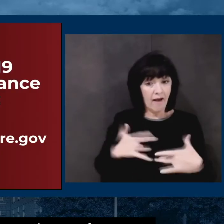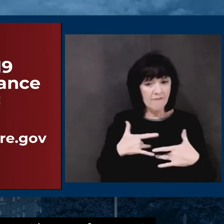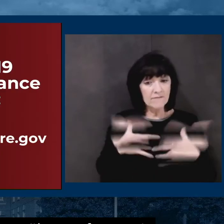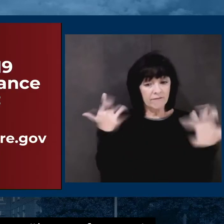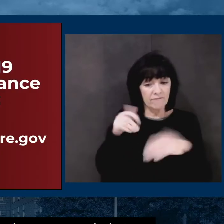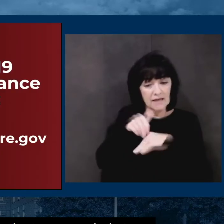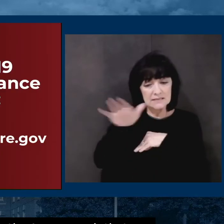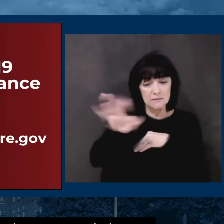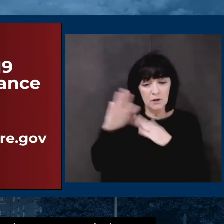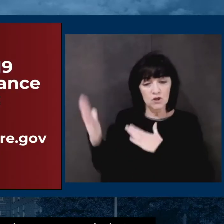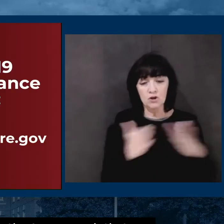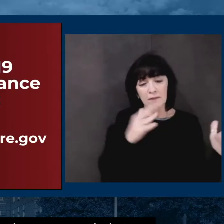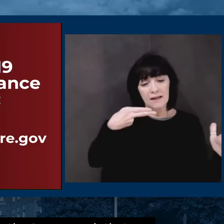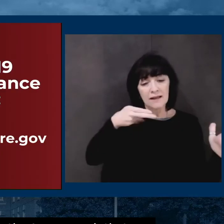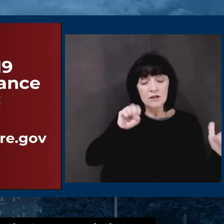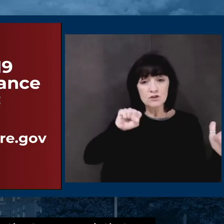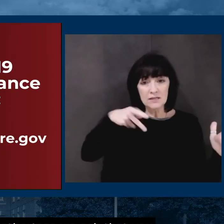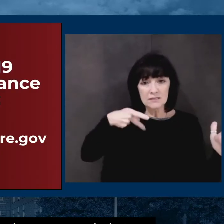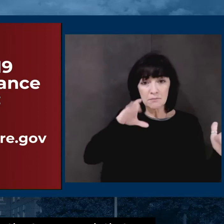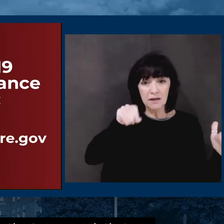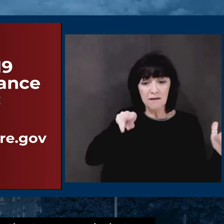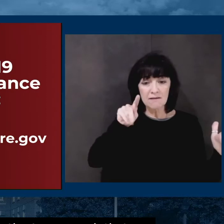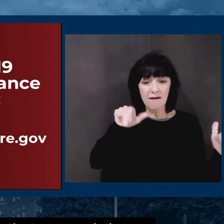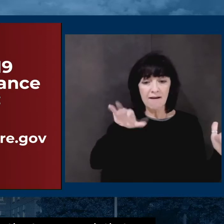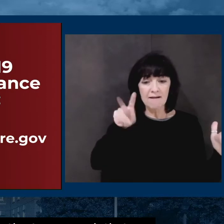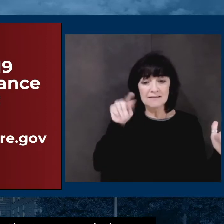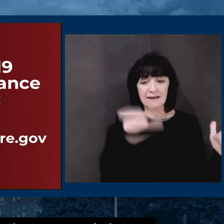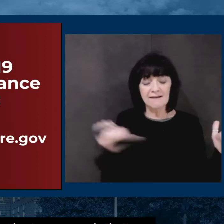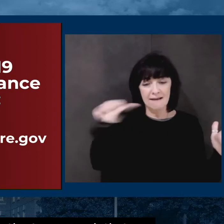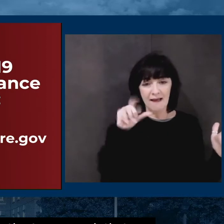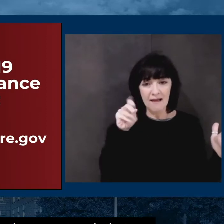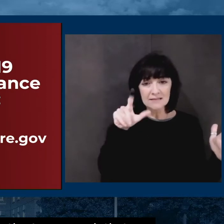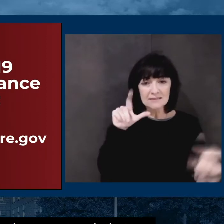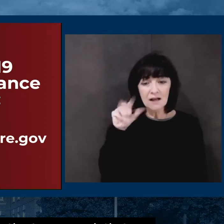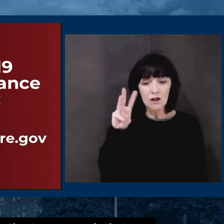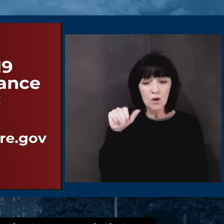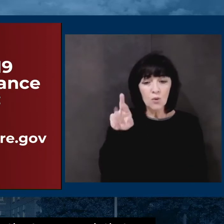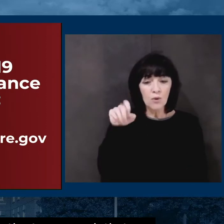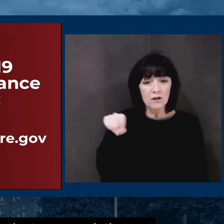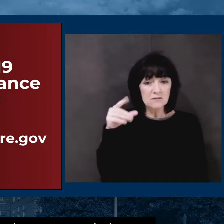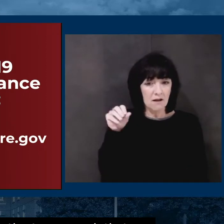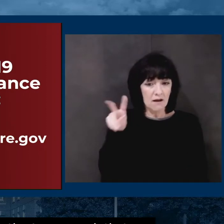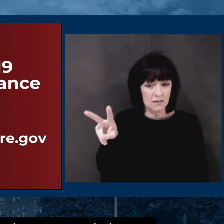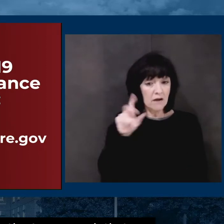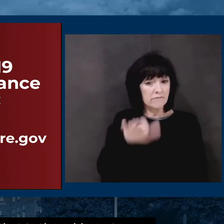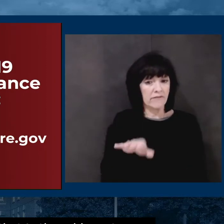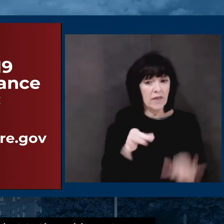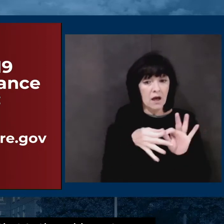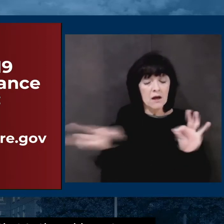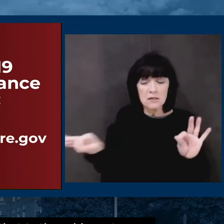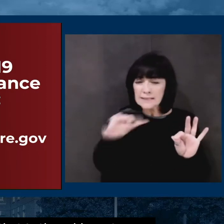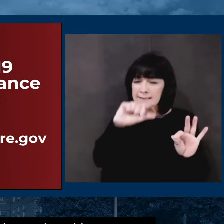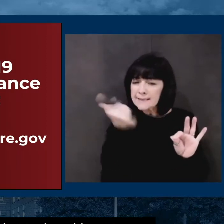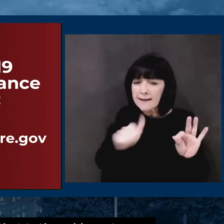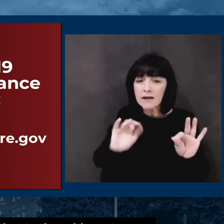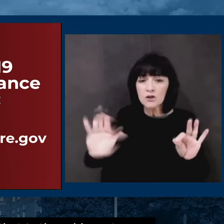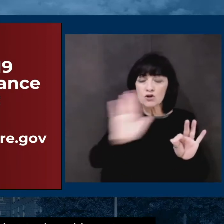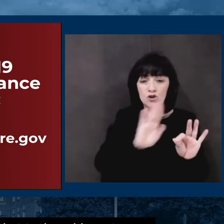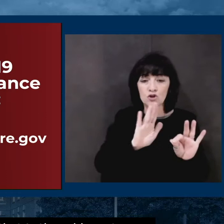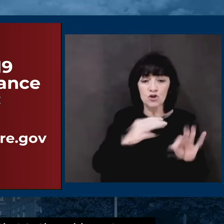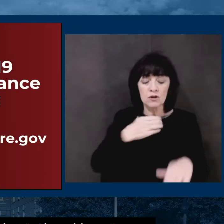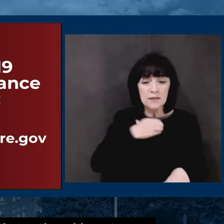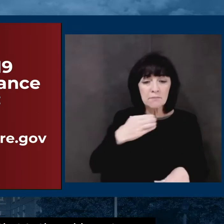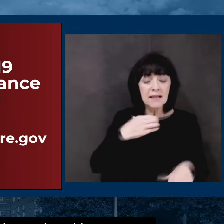hspcontact@delaware.gov. And if we'll see on that last slide, that is also the address to submit any concerns, complaints, questions related to